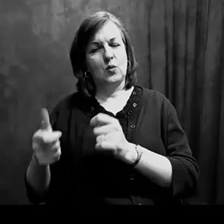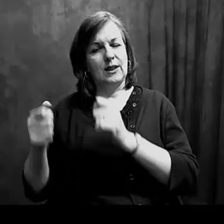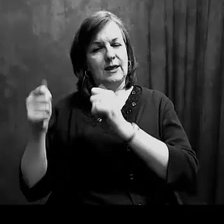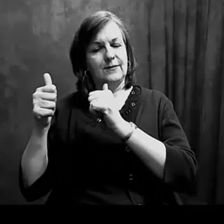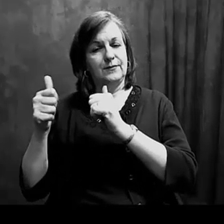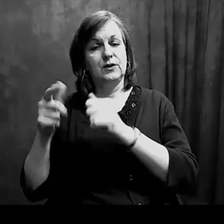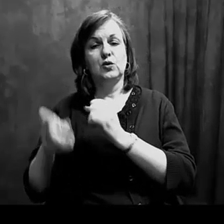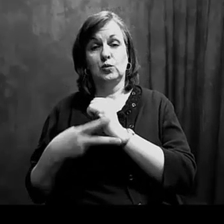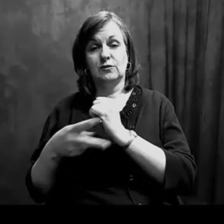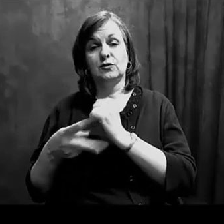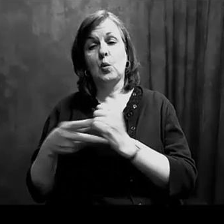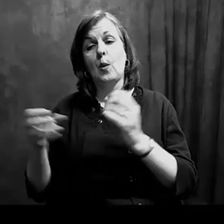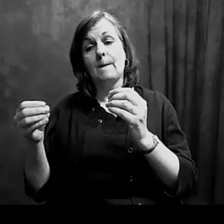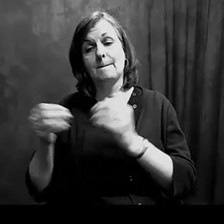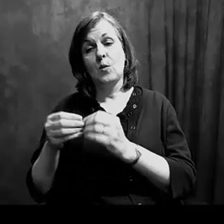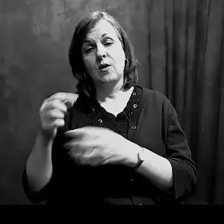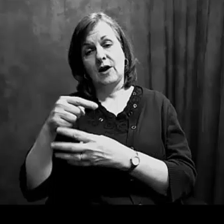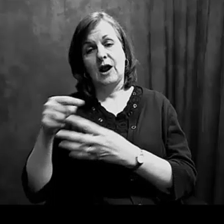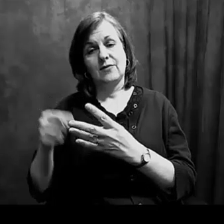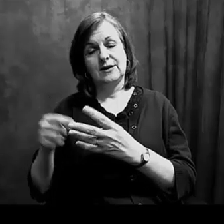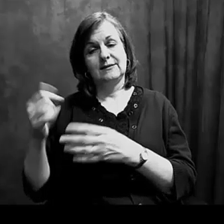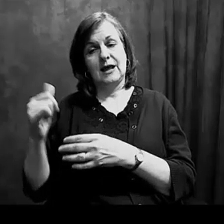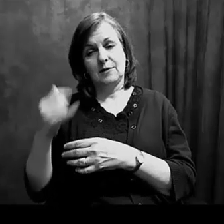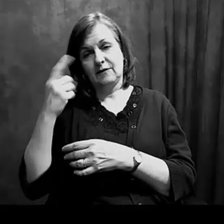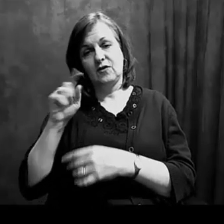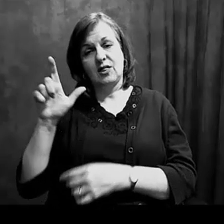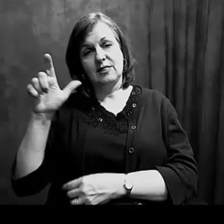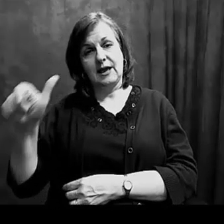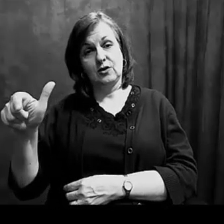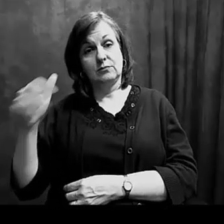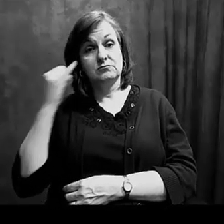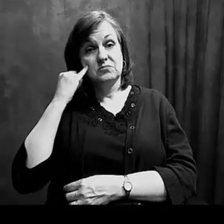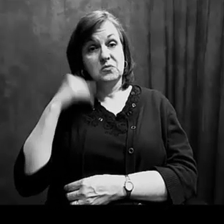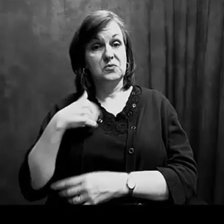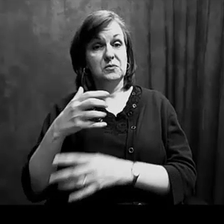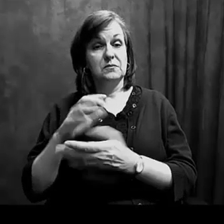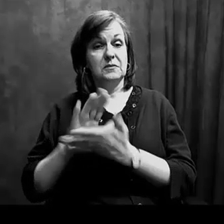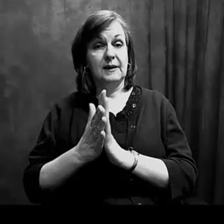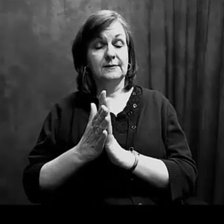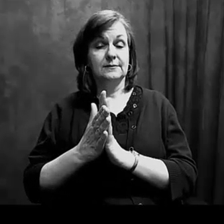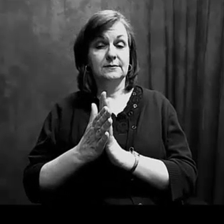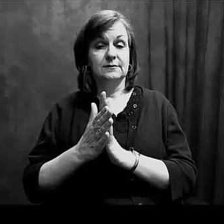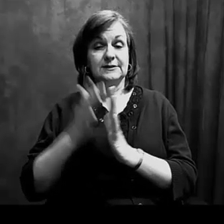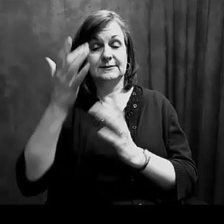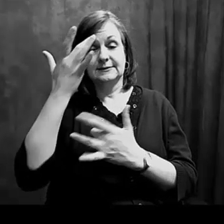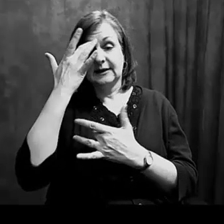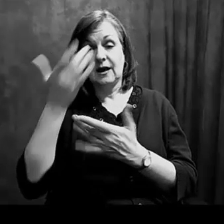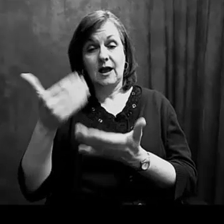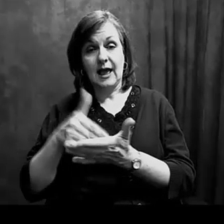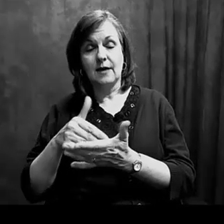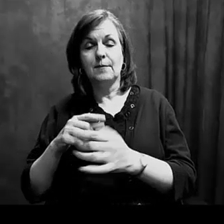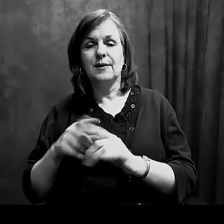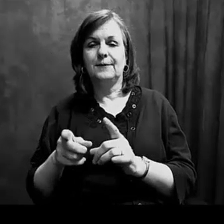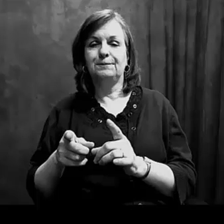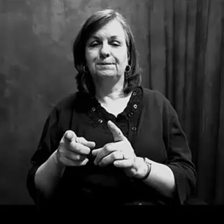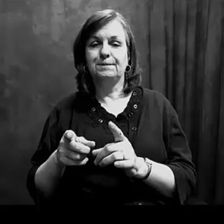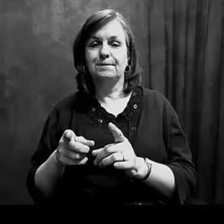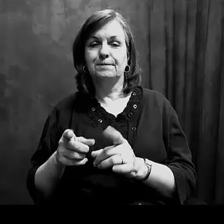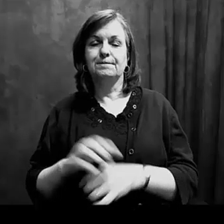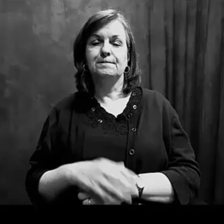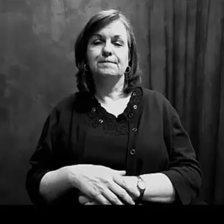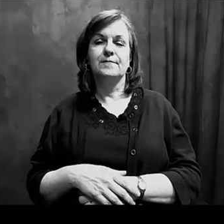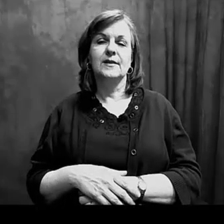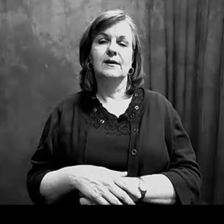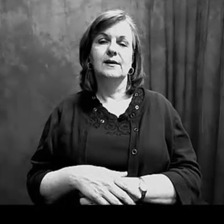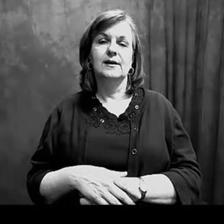them, so we're still going to store more of these for later in case you get an infection a third time. But the